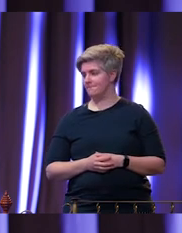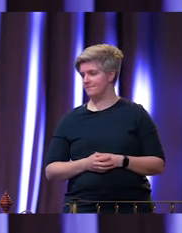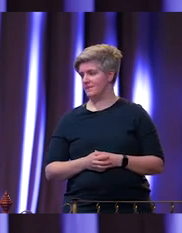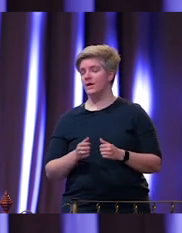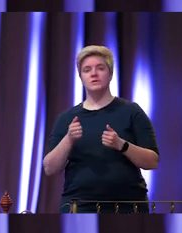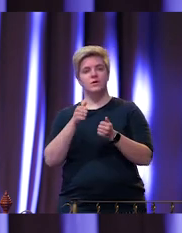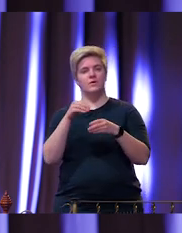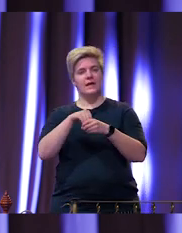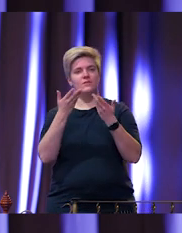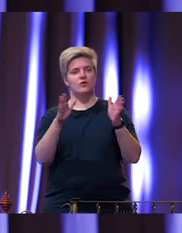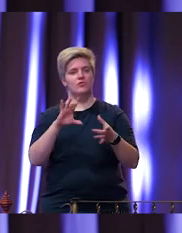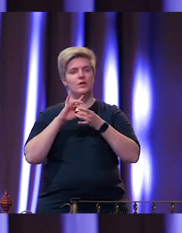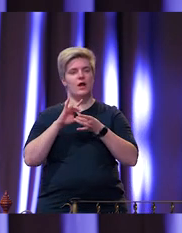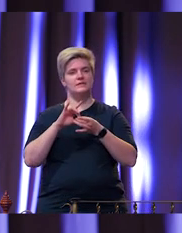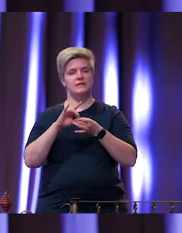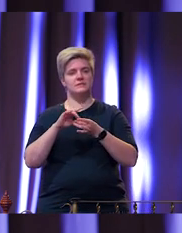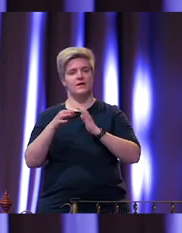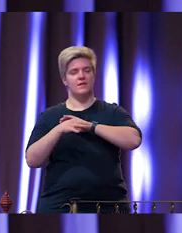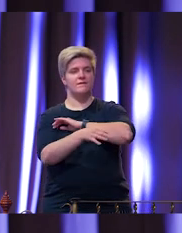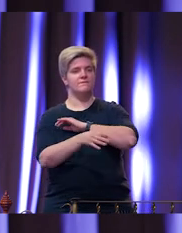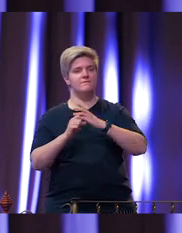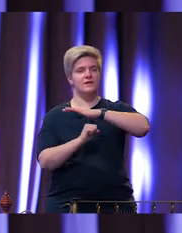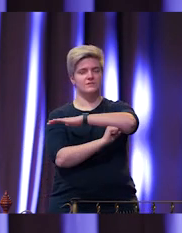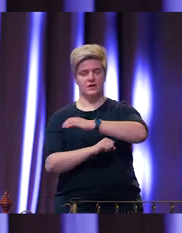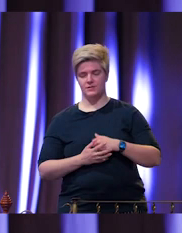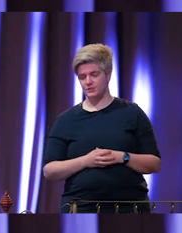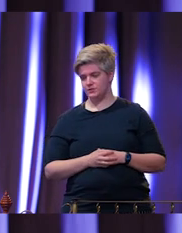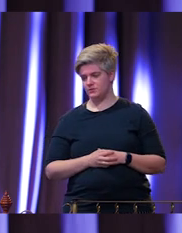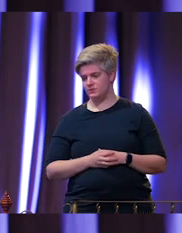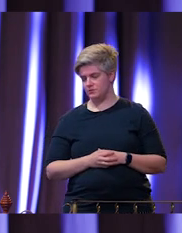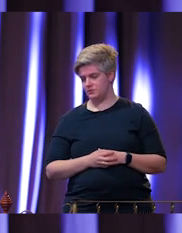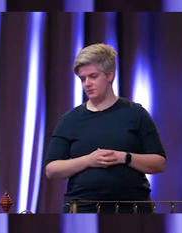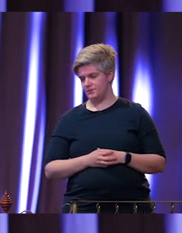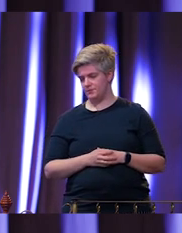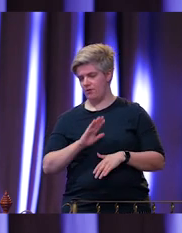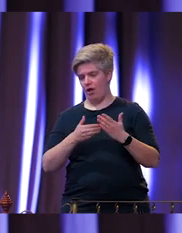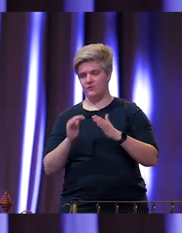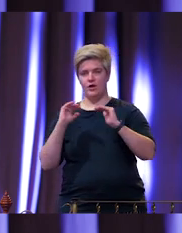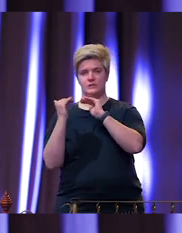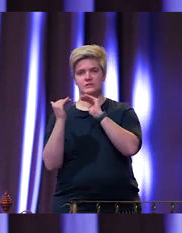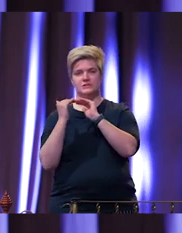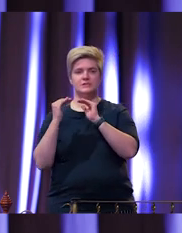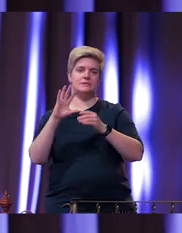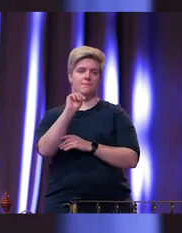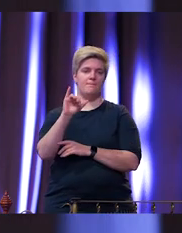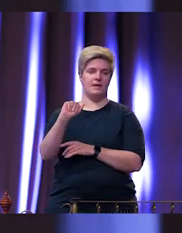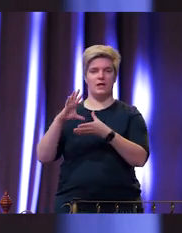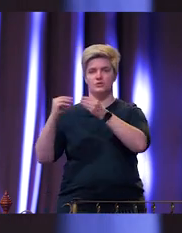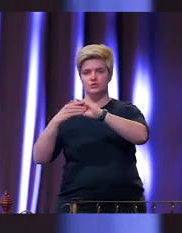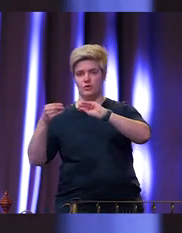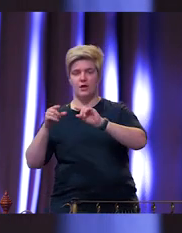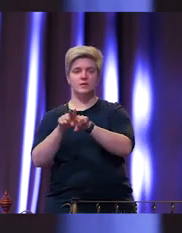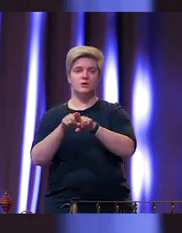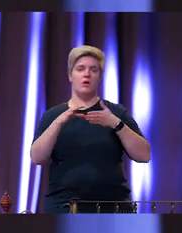Field Foundation, within all four program areas that we do have, art, justice, media and storytelling, as well as leadership investment, there are